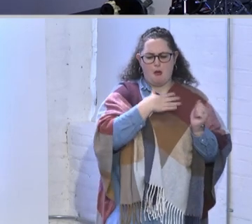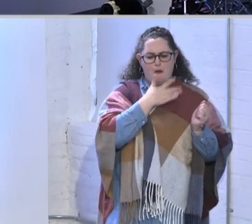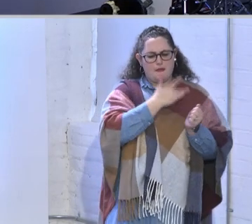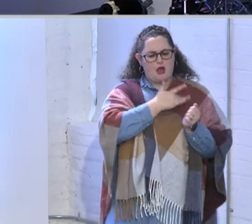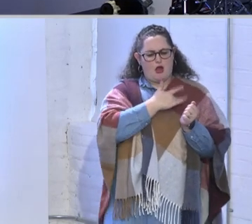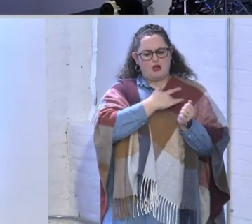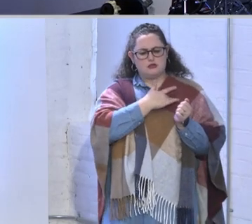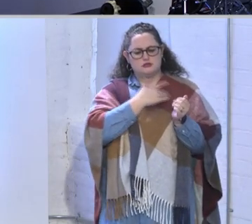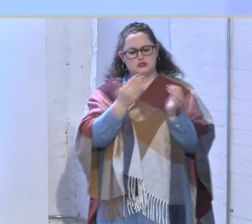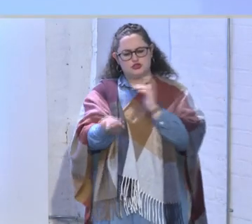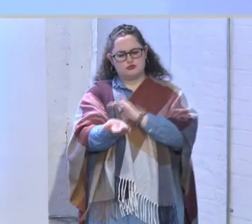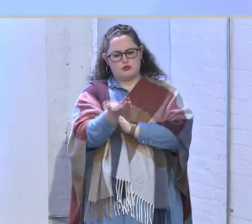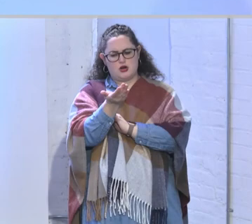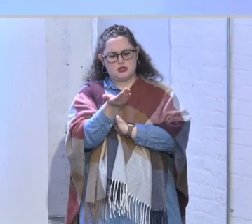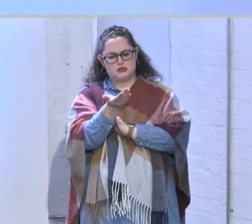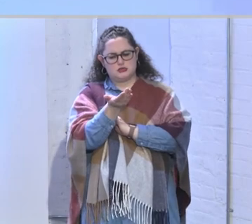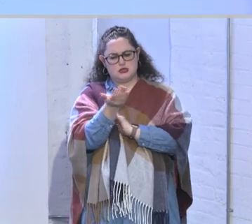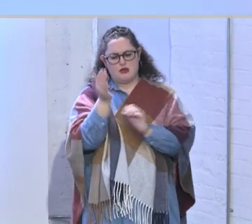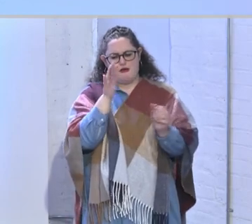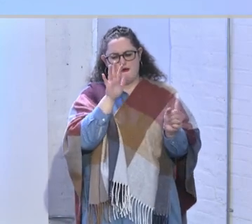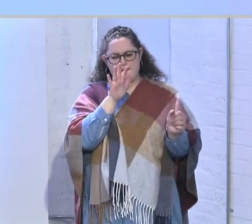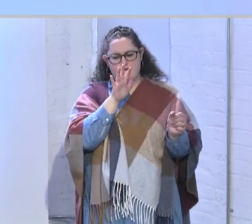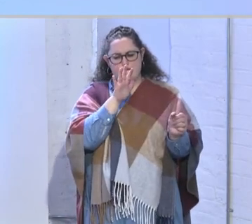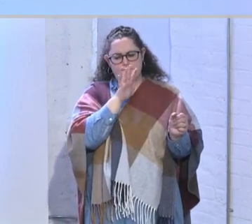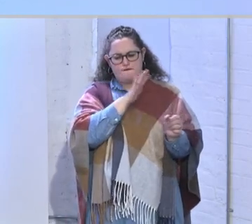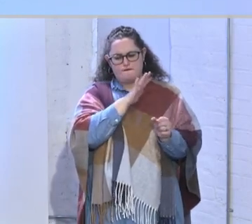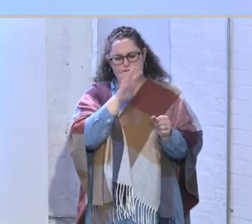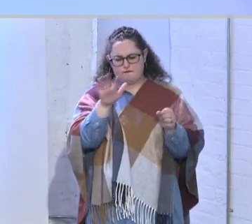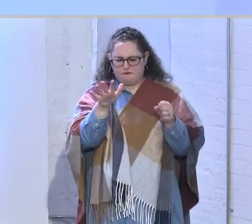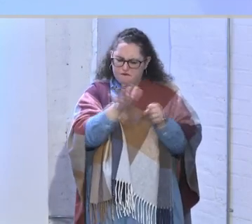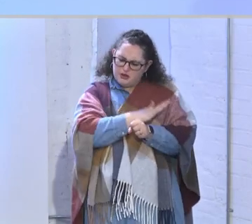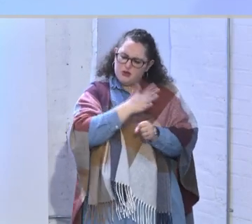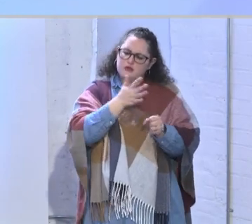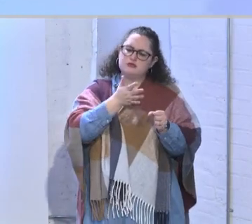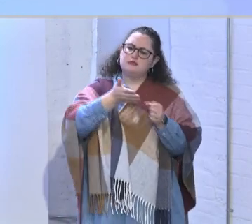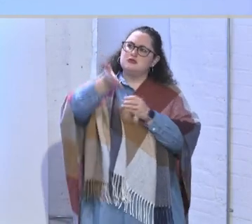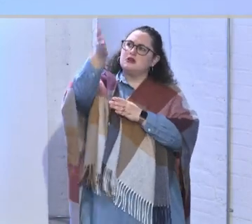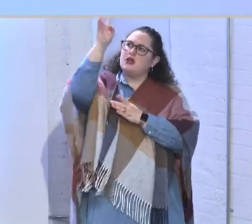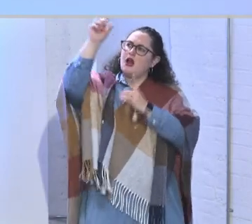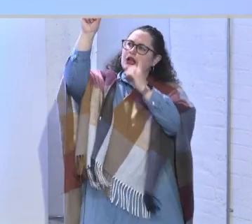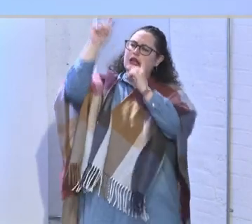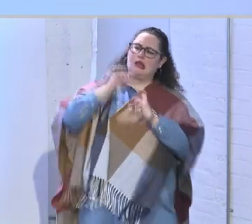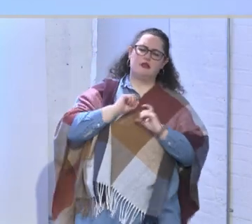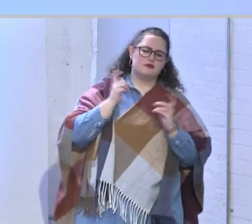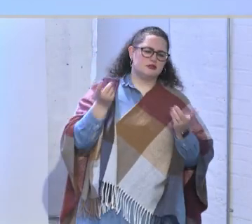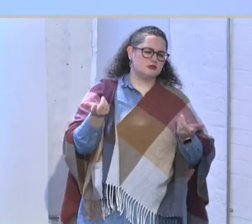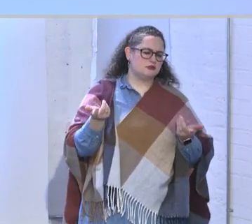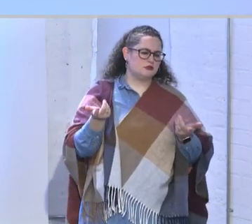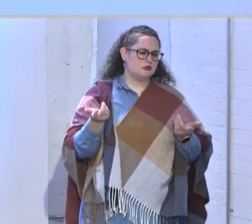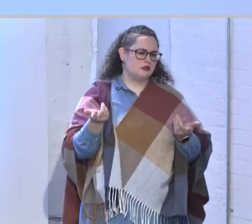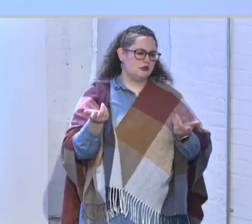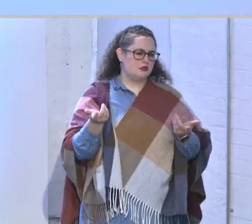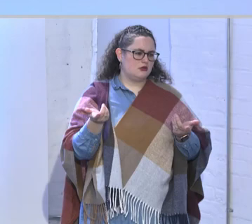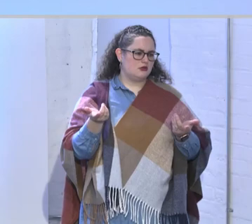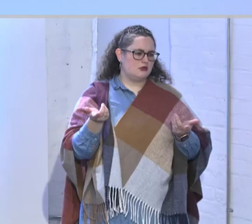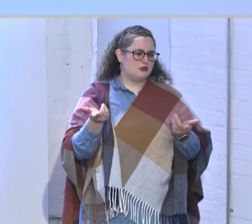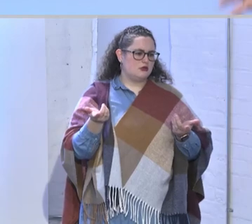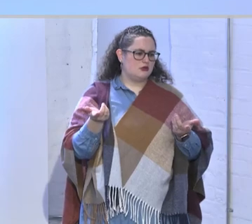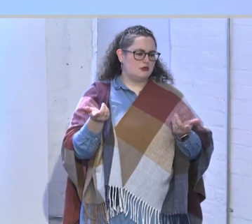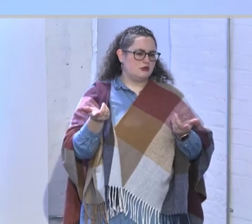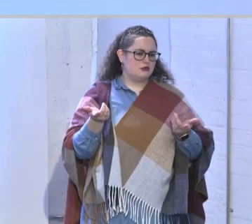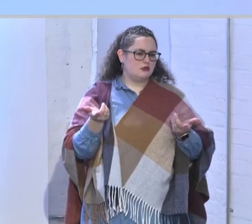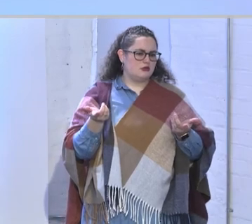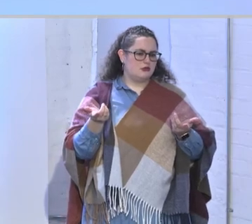this morning is just filled with and grateful for God's provision. And I said, I'm not talking about